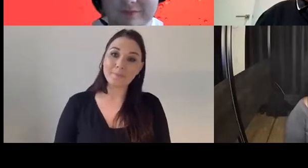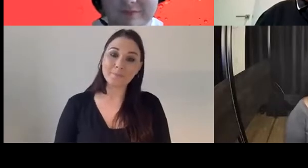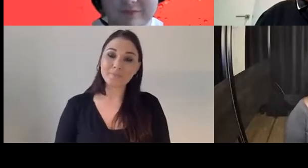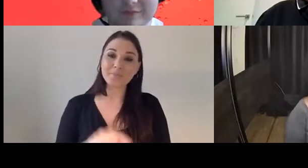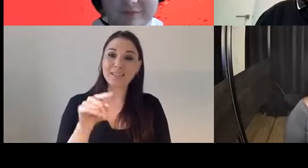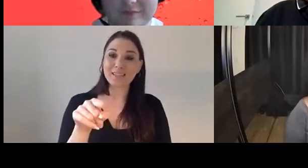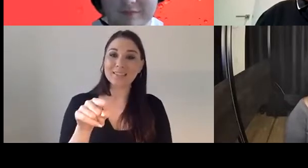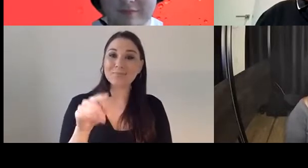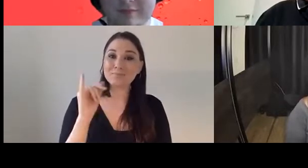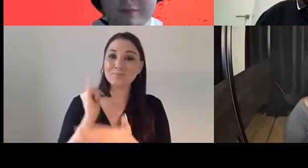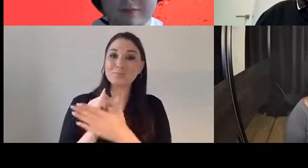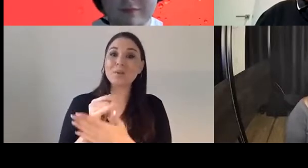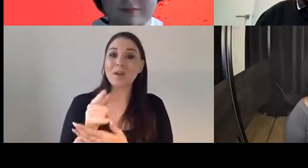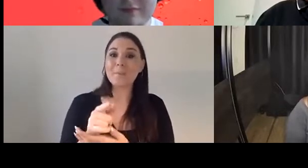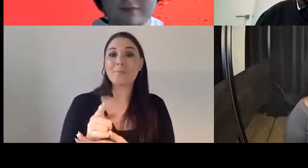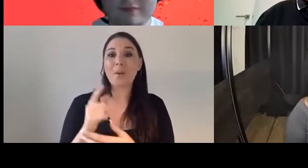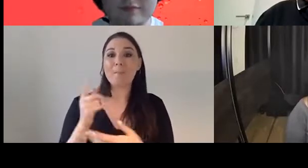is building confidence,